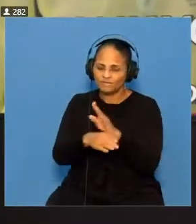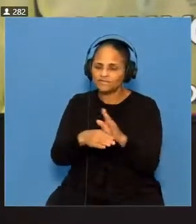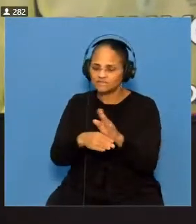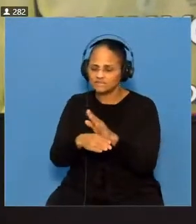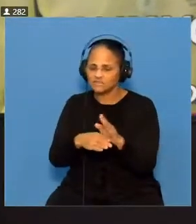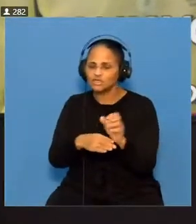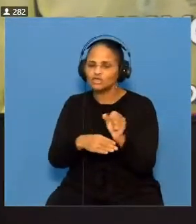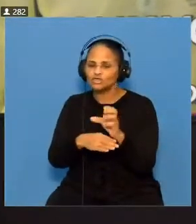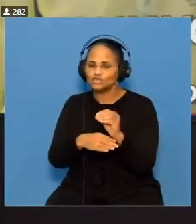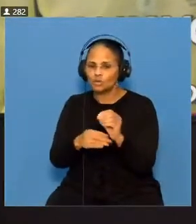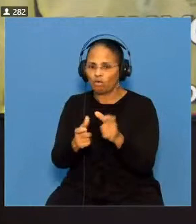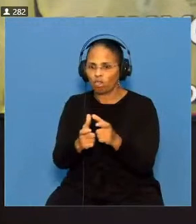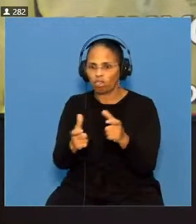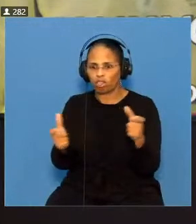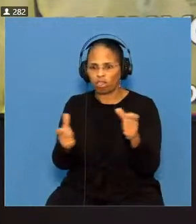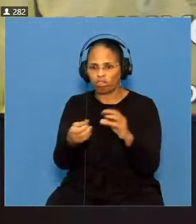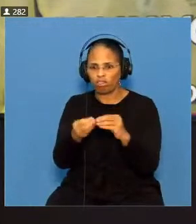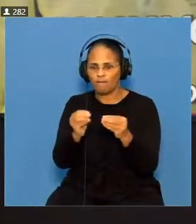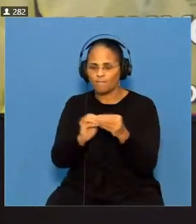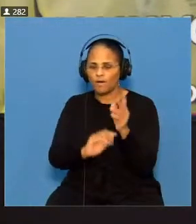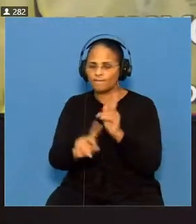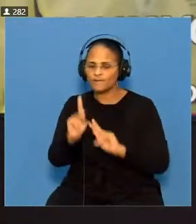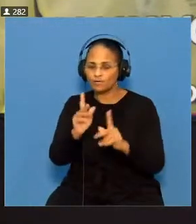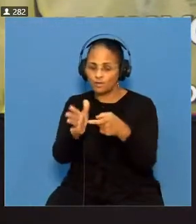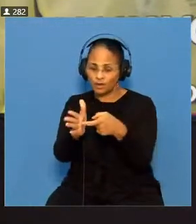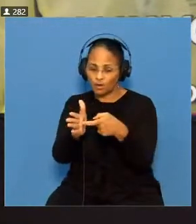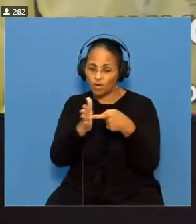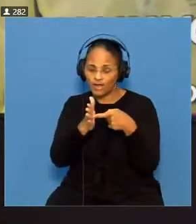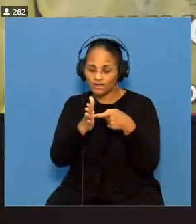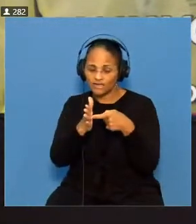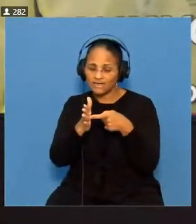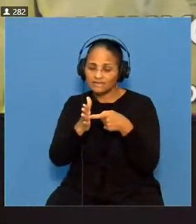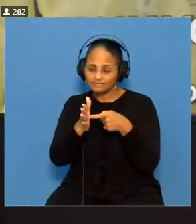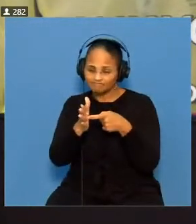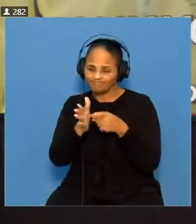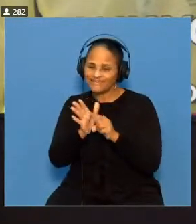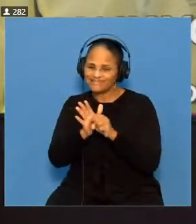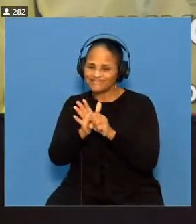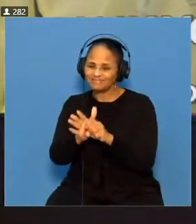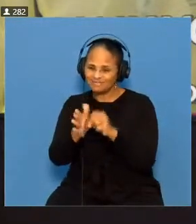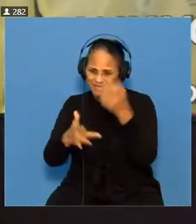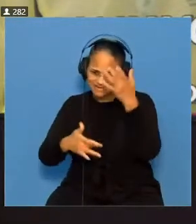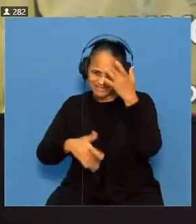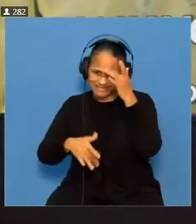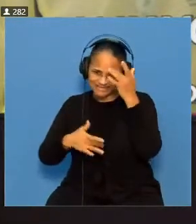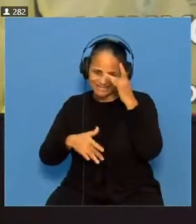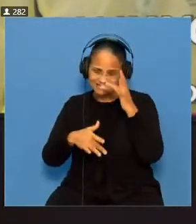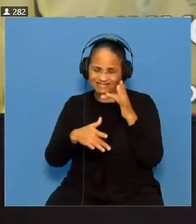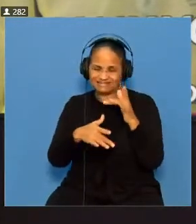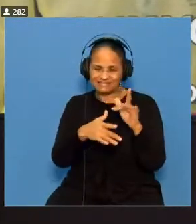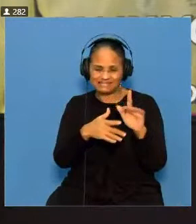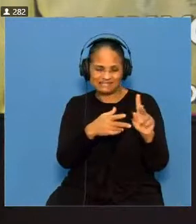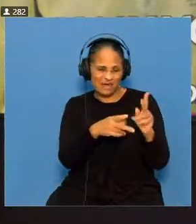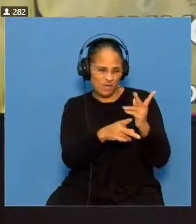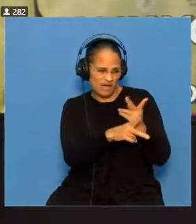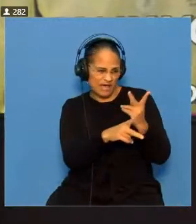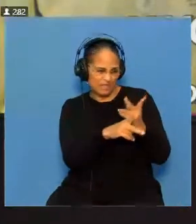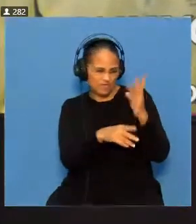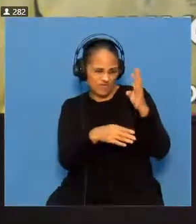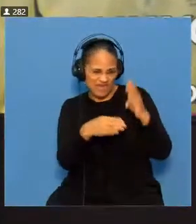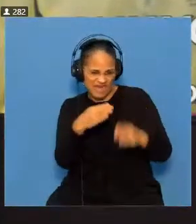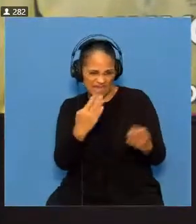we had a huge amount of persons that required symptomatic testing, or which was reserved for the end of the day. And I was made to understand